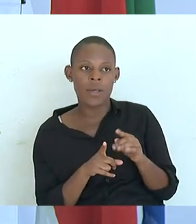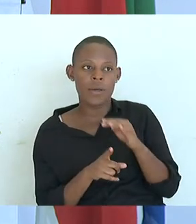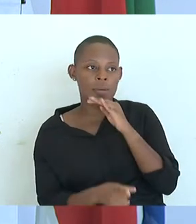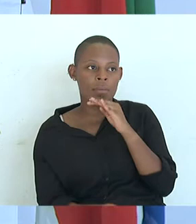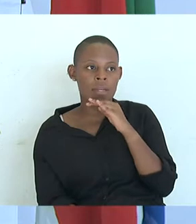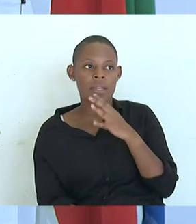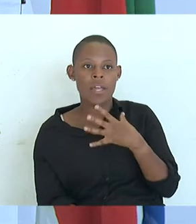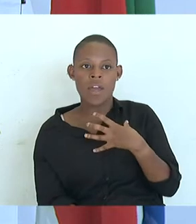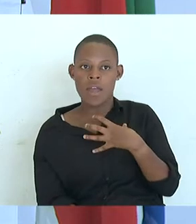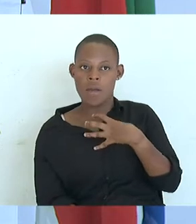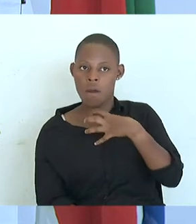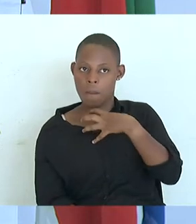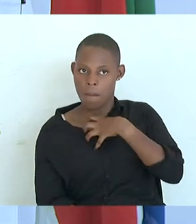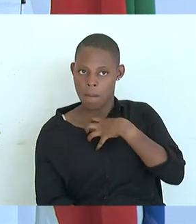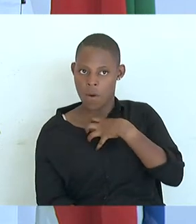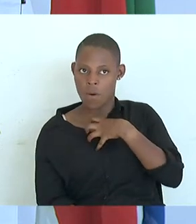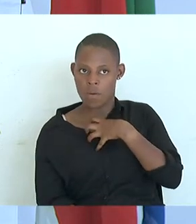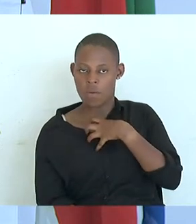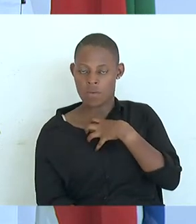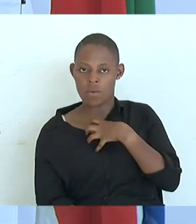fight to own. If Seaboard